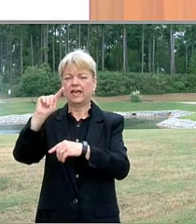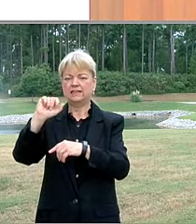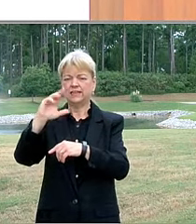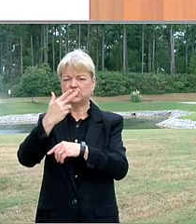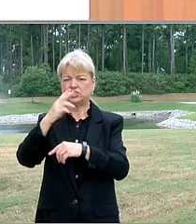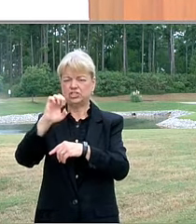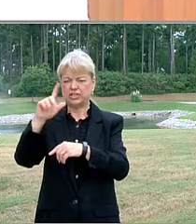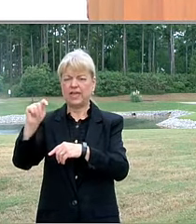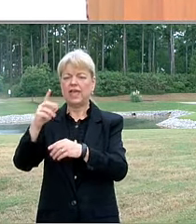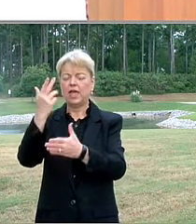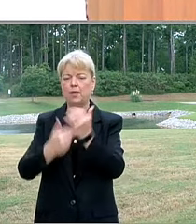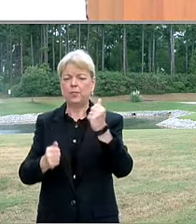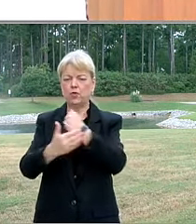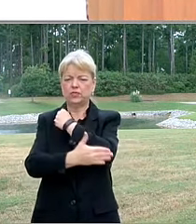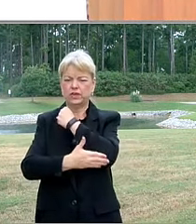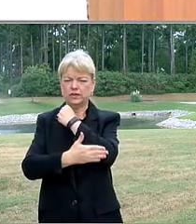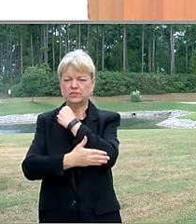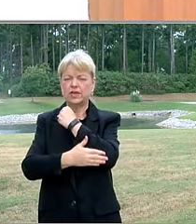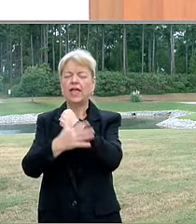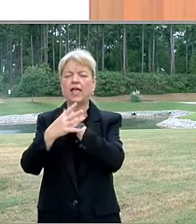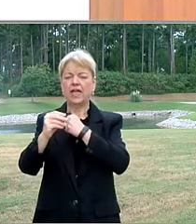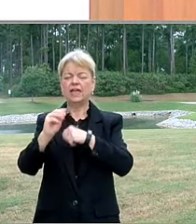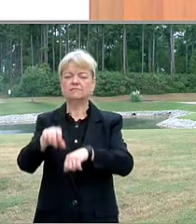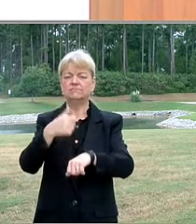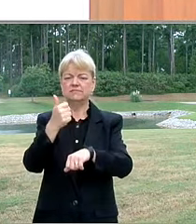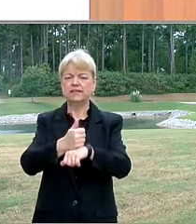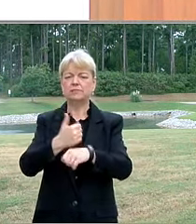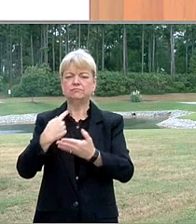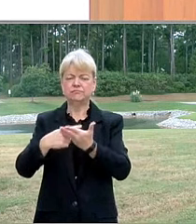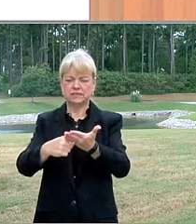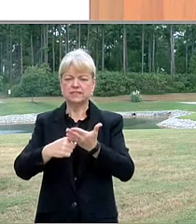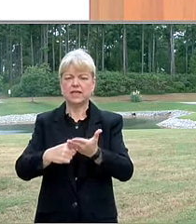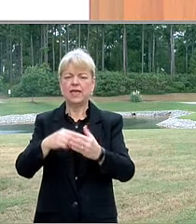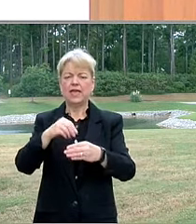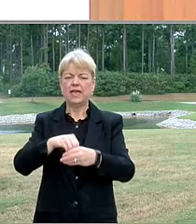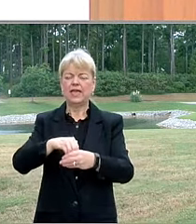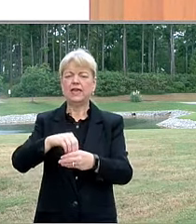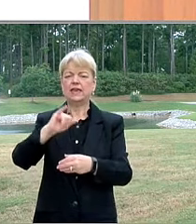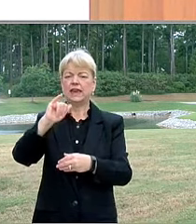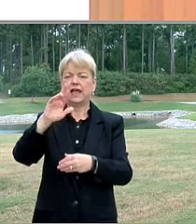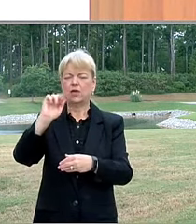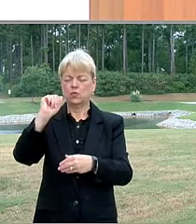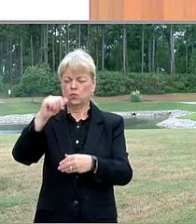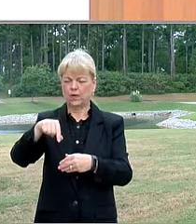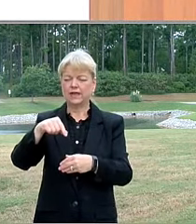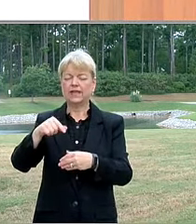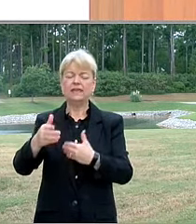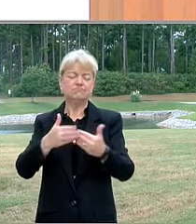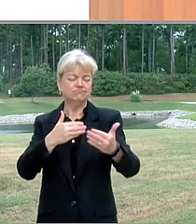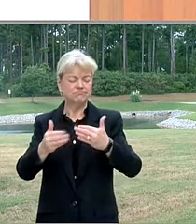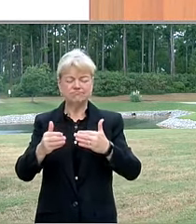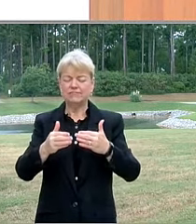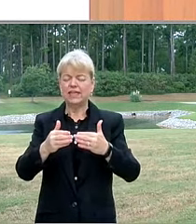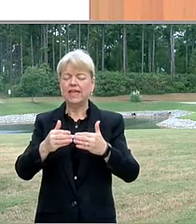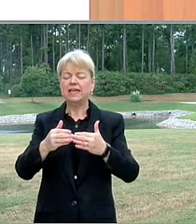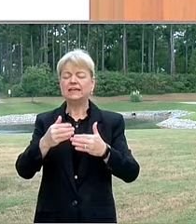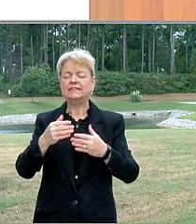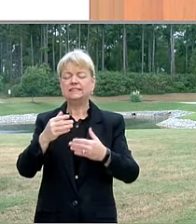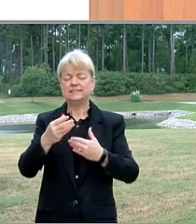successfully argued for the restart of discussions surrounding the Higher Military Commission in Iraq, despite a series of attacks in the